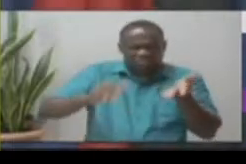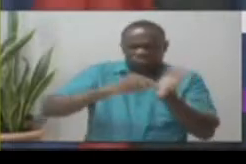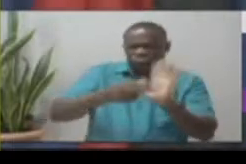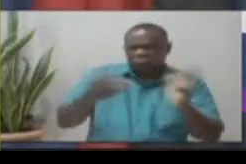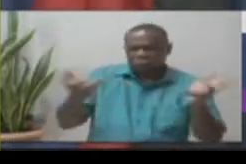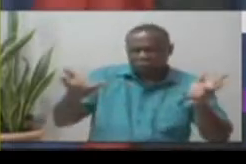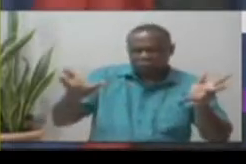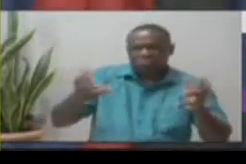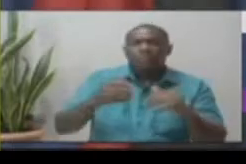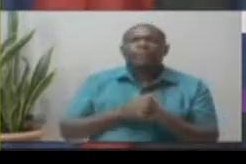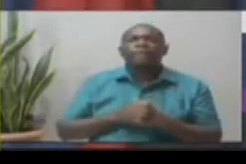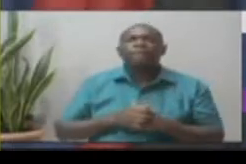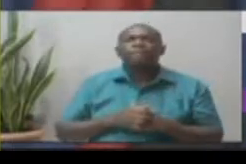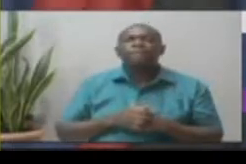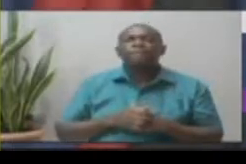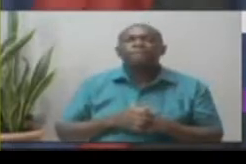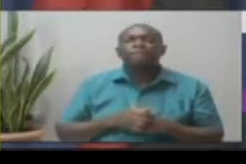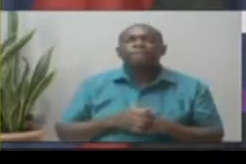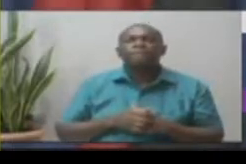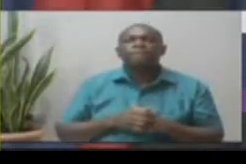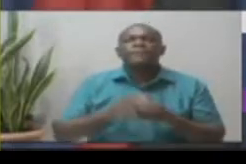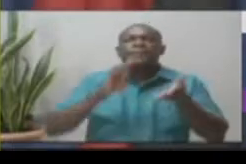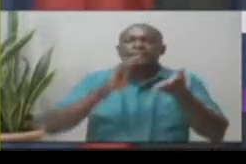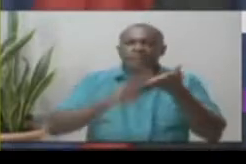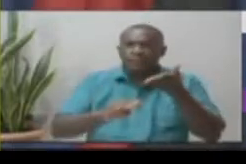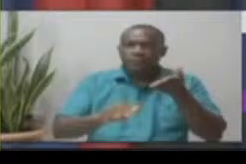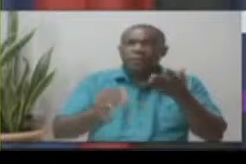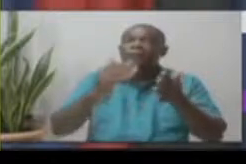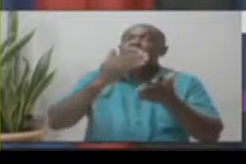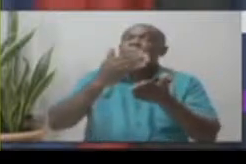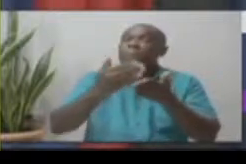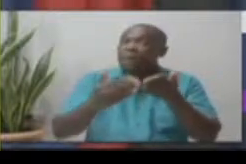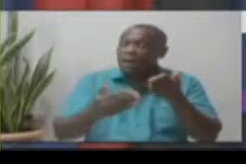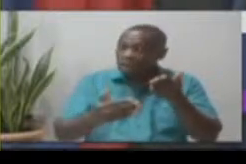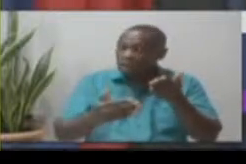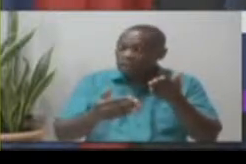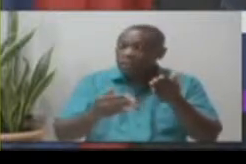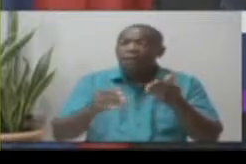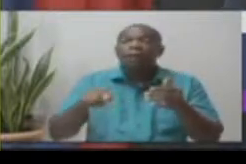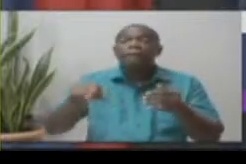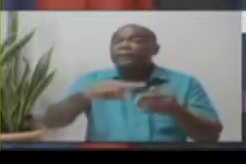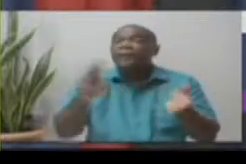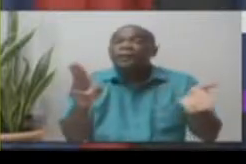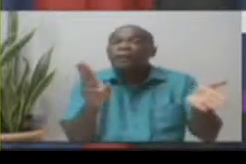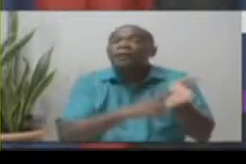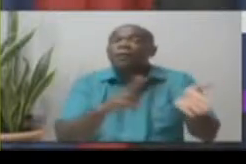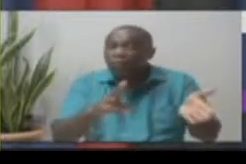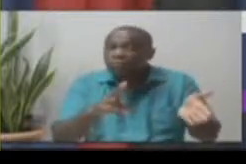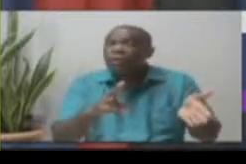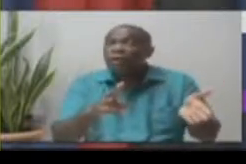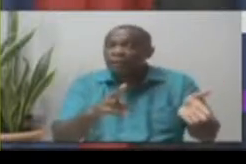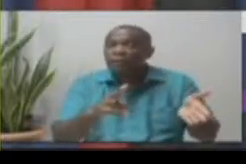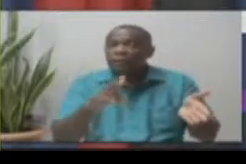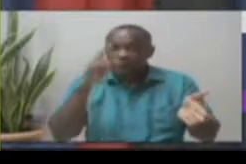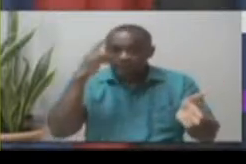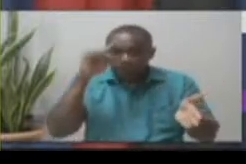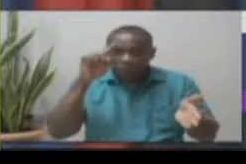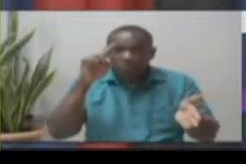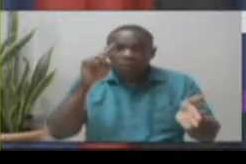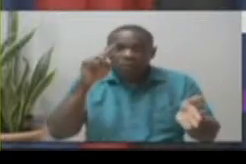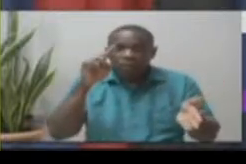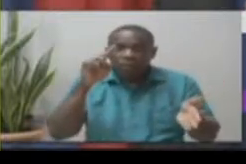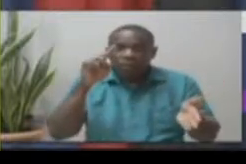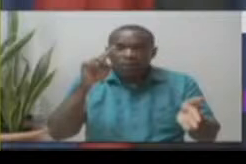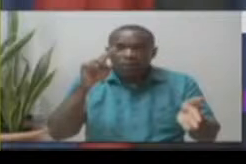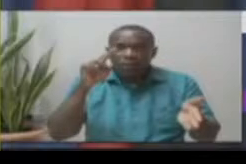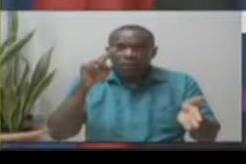The exemption is part of the terms of engagement of thousands, probably thousands